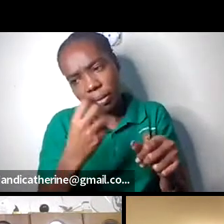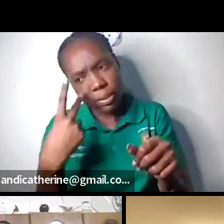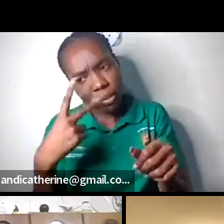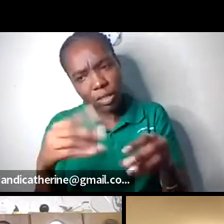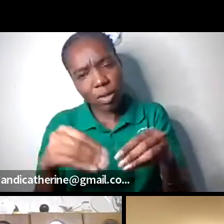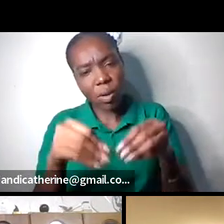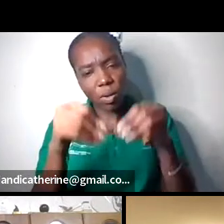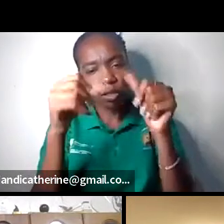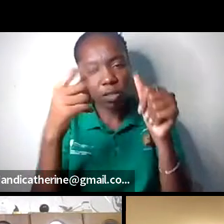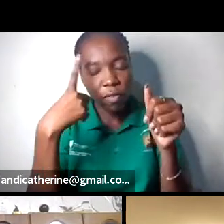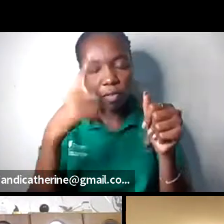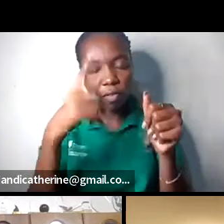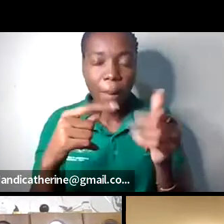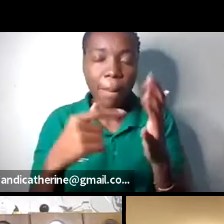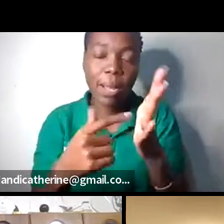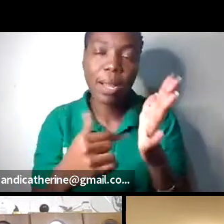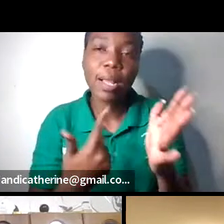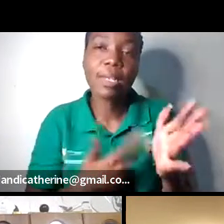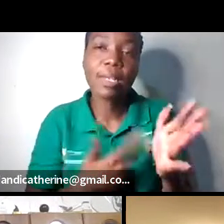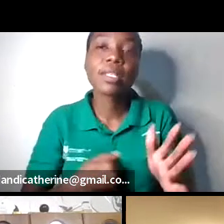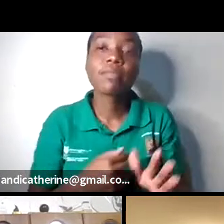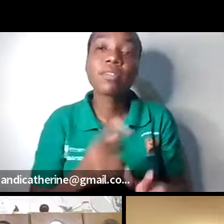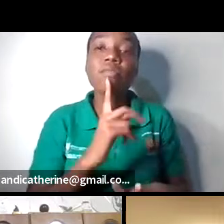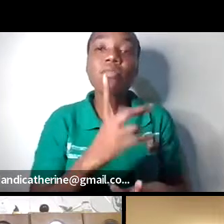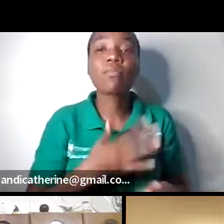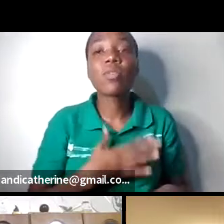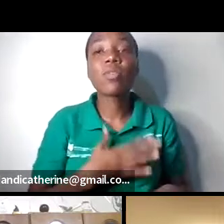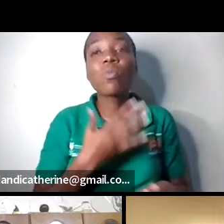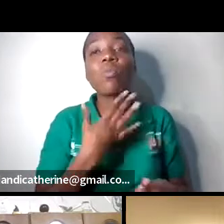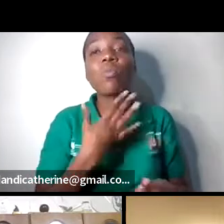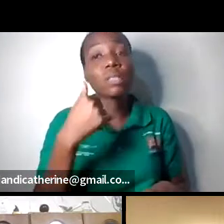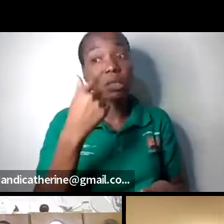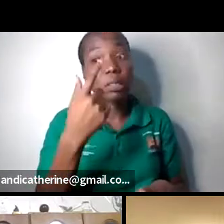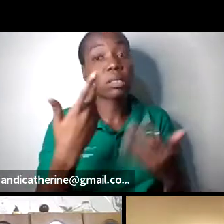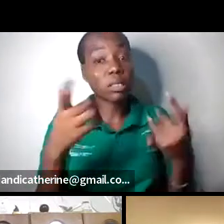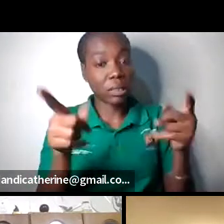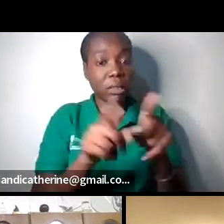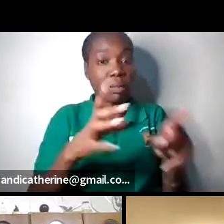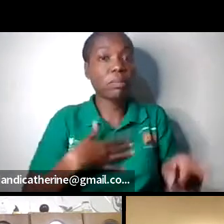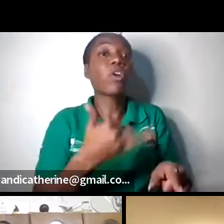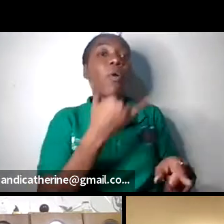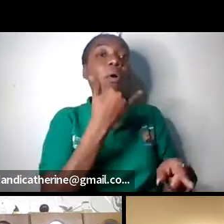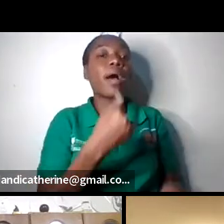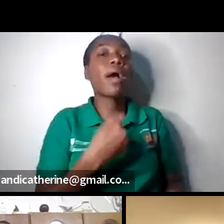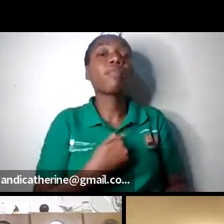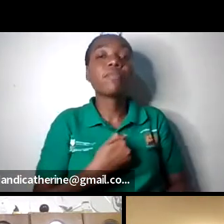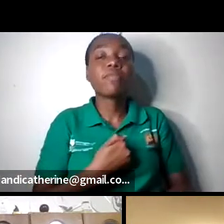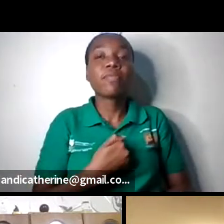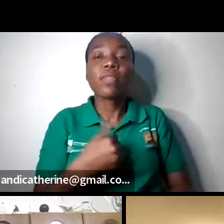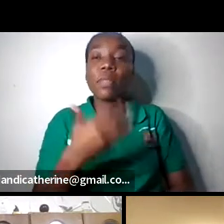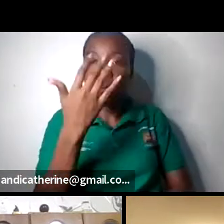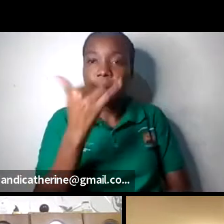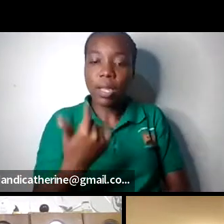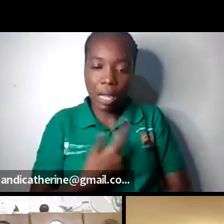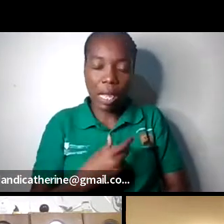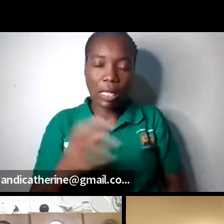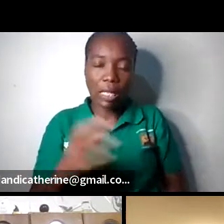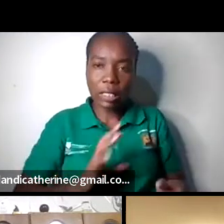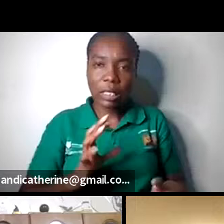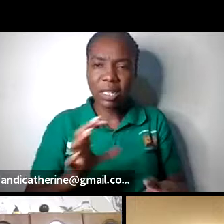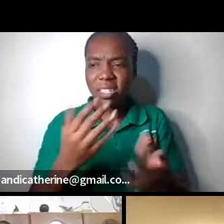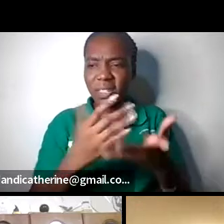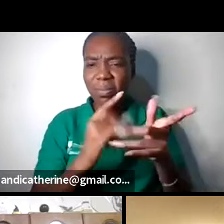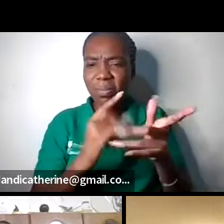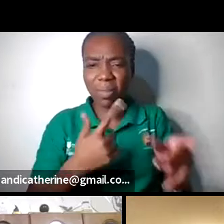frameworks that we want. And I think personally, I can also say I'm a culprit, because we as citizens tend to shy away with all